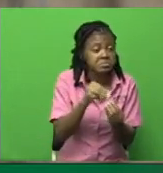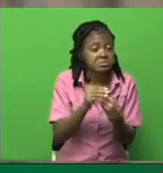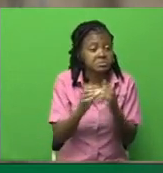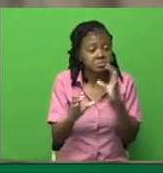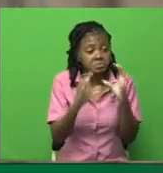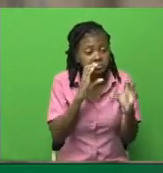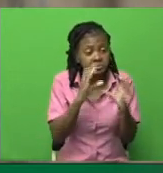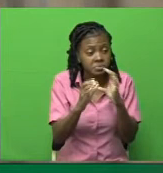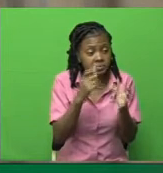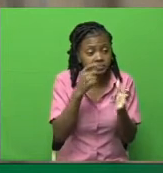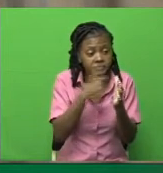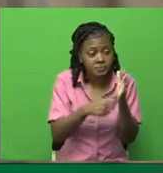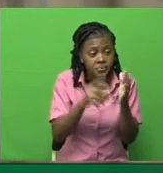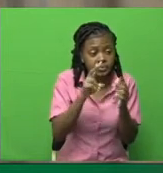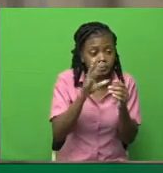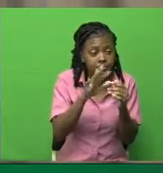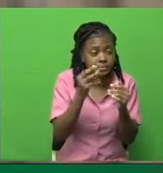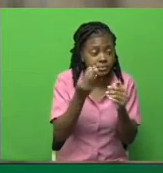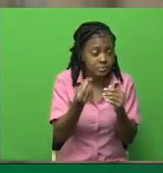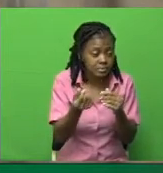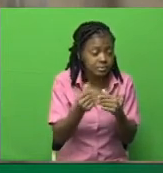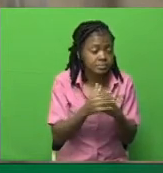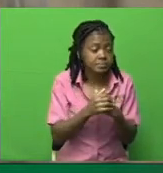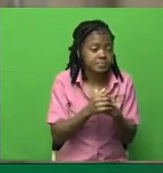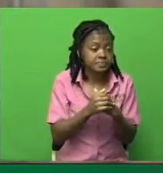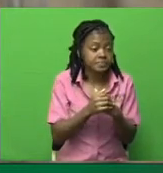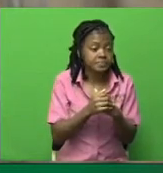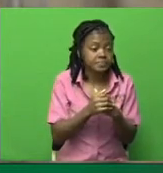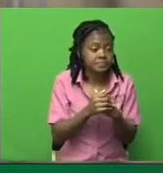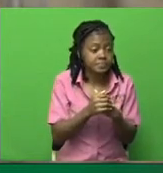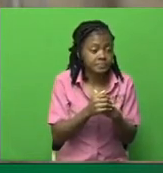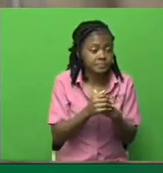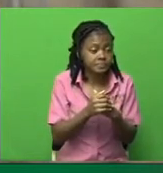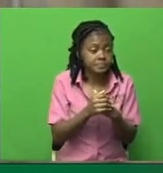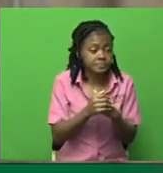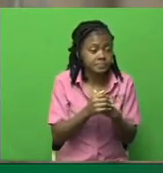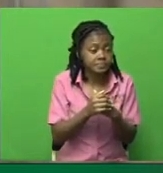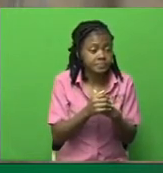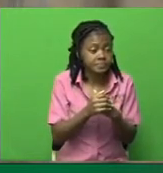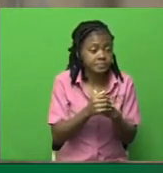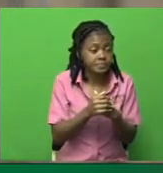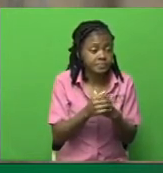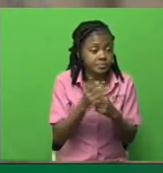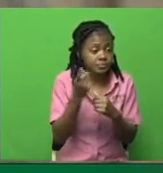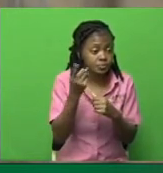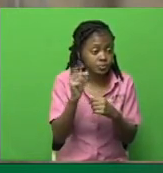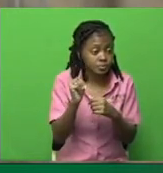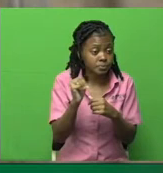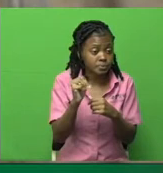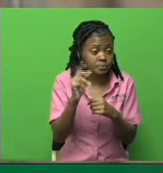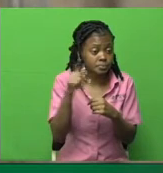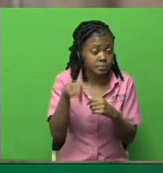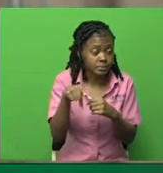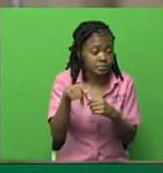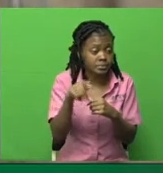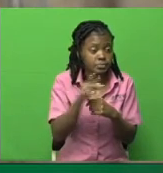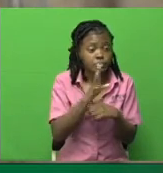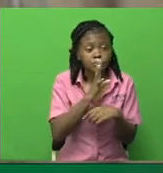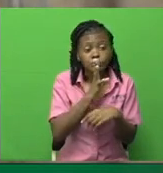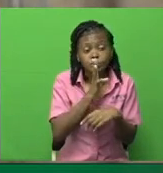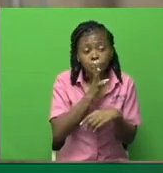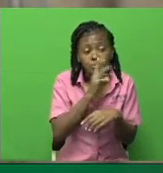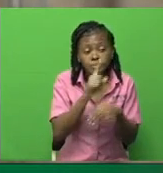255 million dollars much of what the member for Diego Martin naughty spoke about in terms of a cashless society